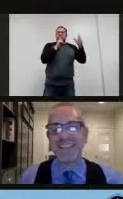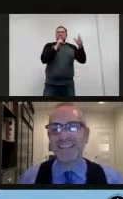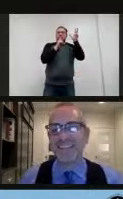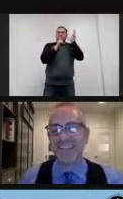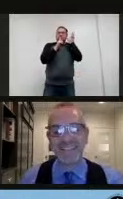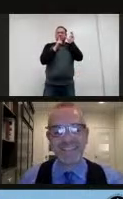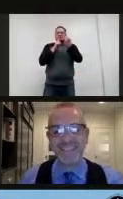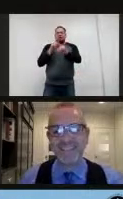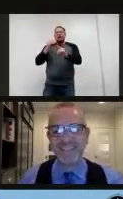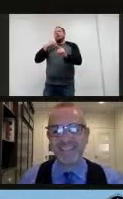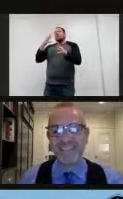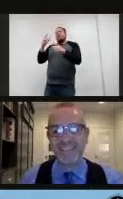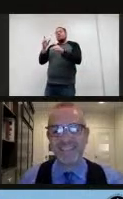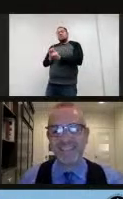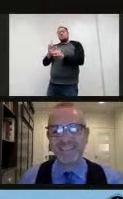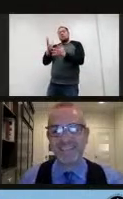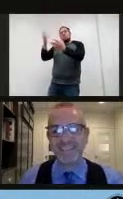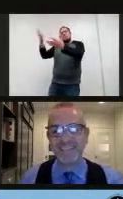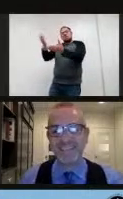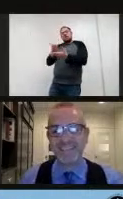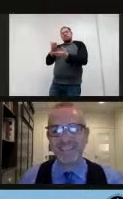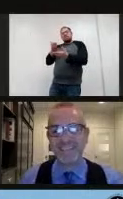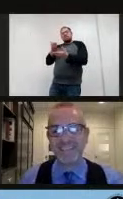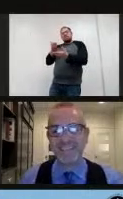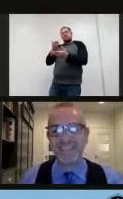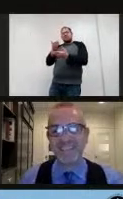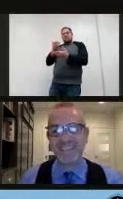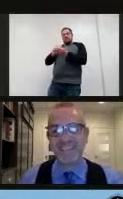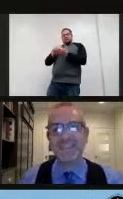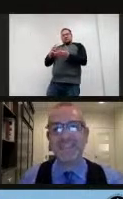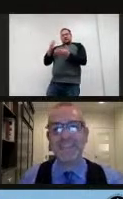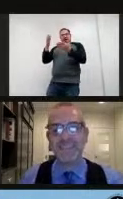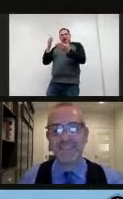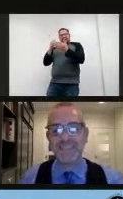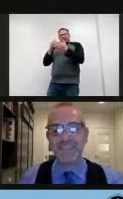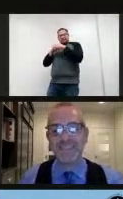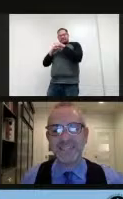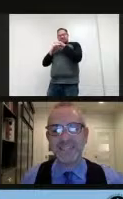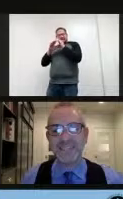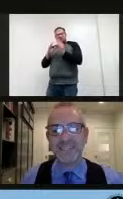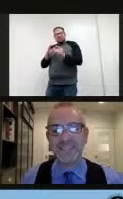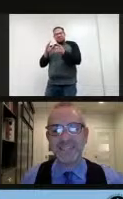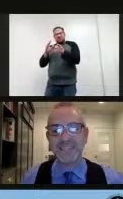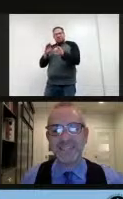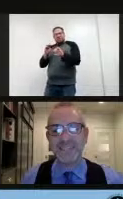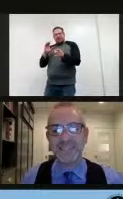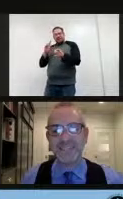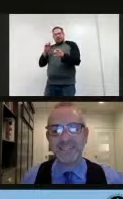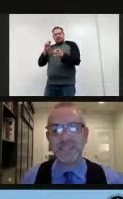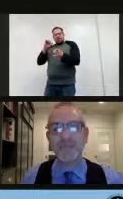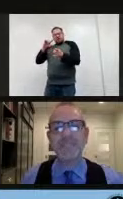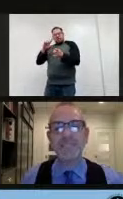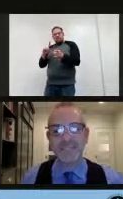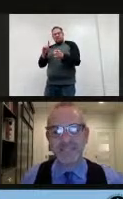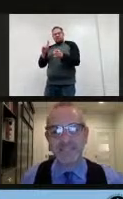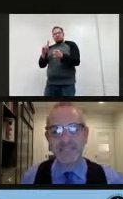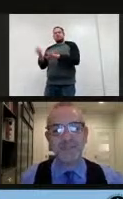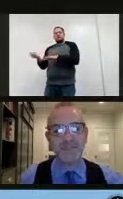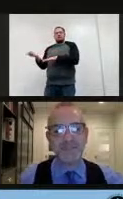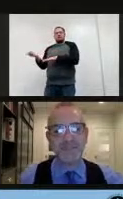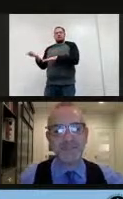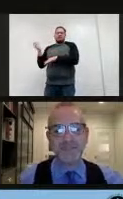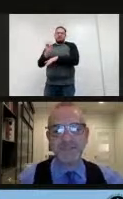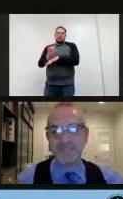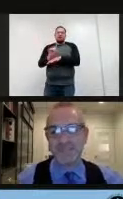like to welcome one of our student advisors. I'm sorry, student advisor McDonald did join us quite a while ago, and I